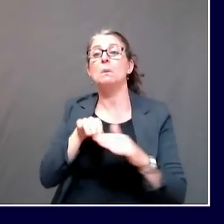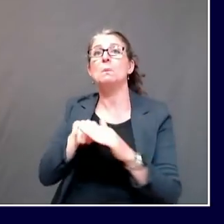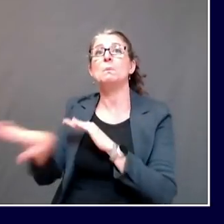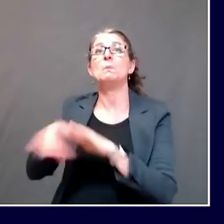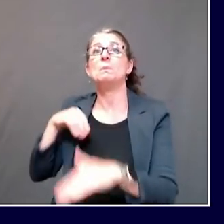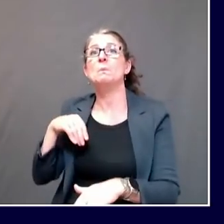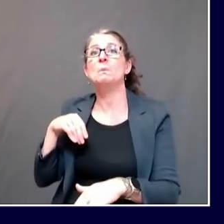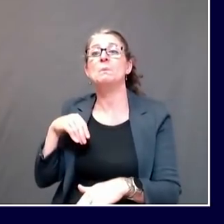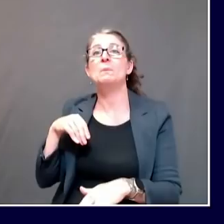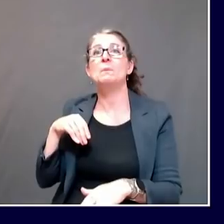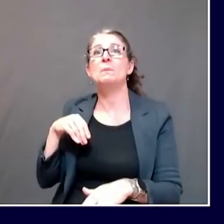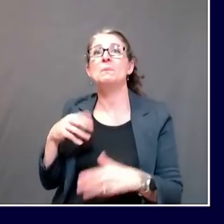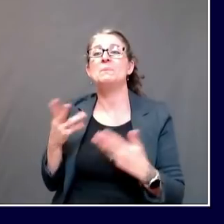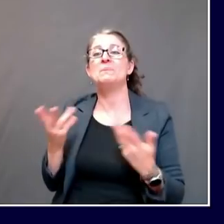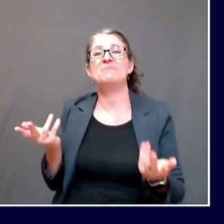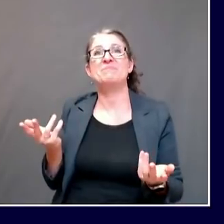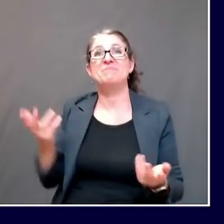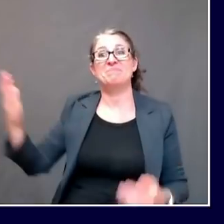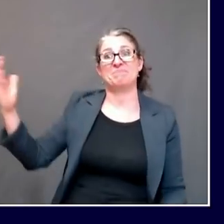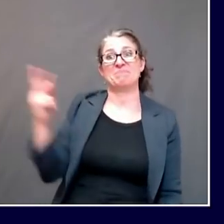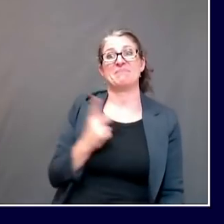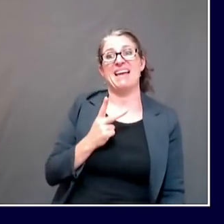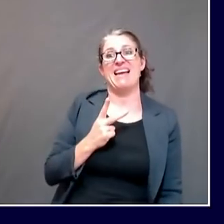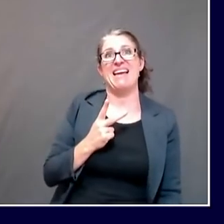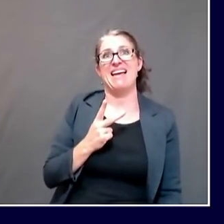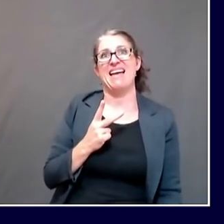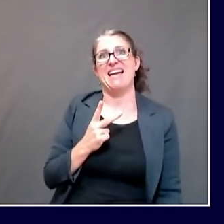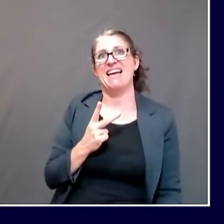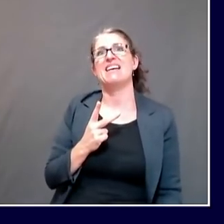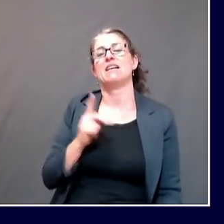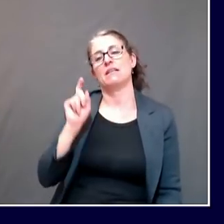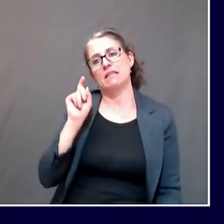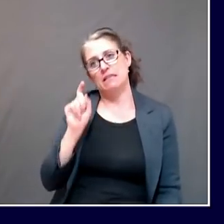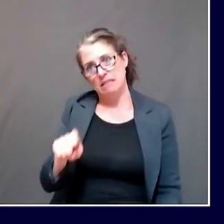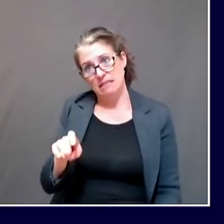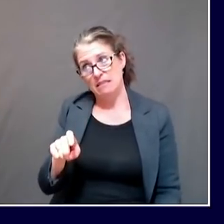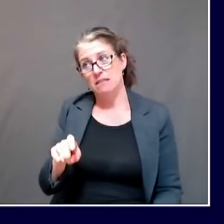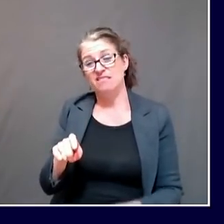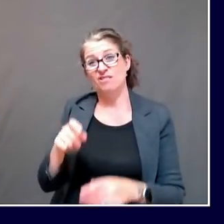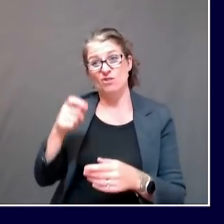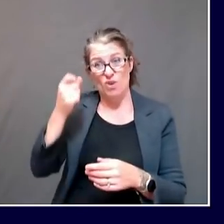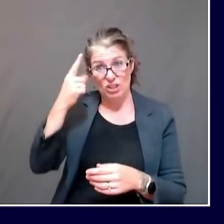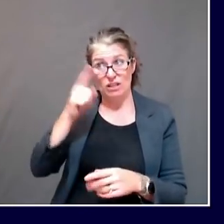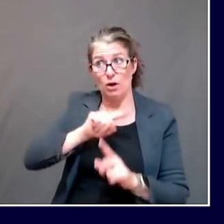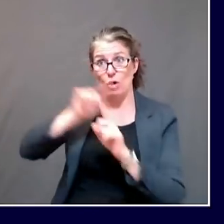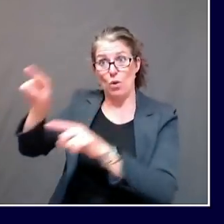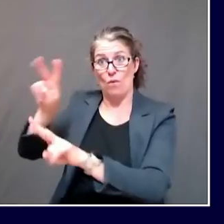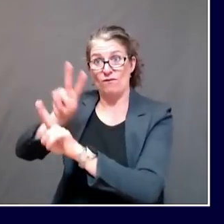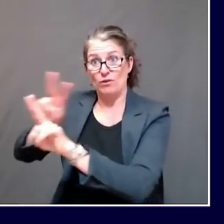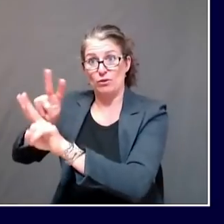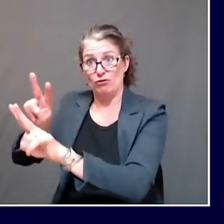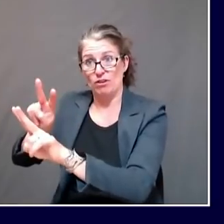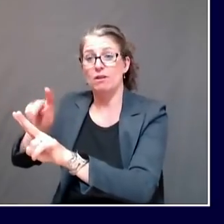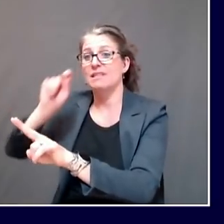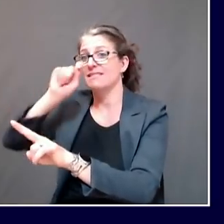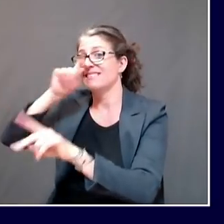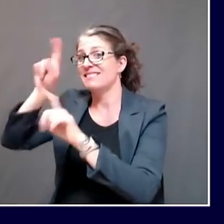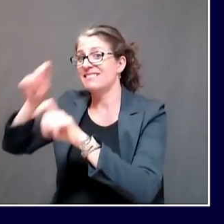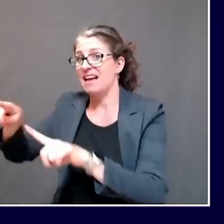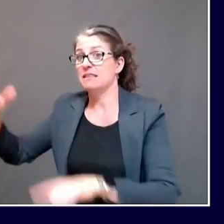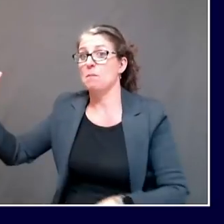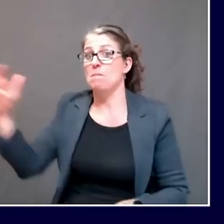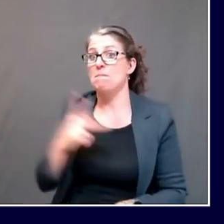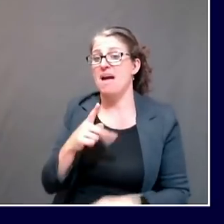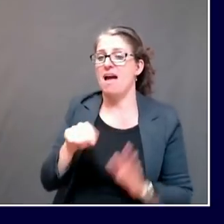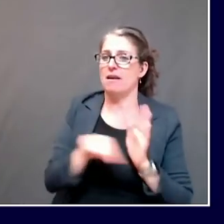into Maine. Again, if they're not going to one of those 5 states. If it's a quick trip, the best time to get that test is either as soon